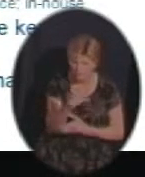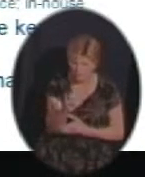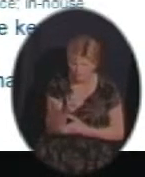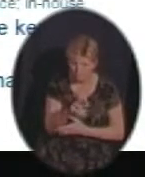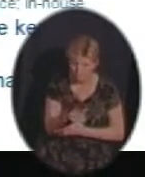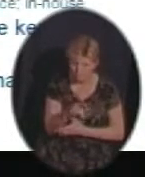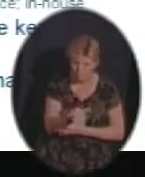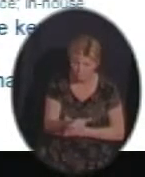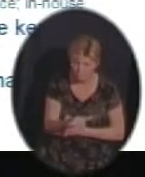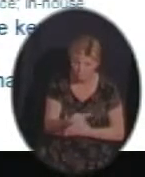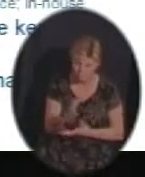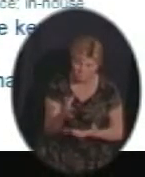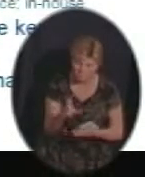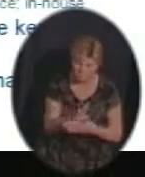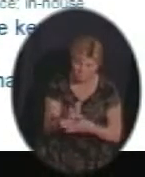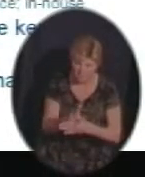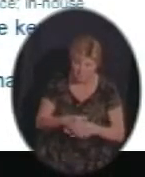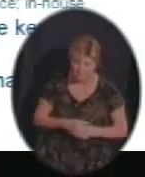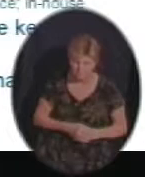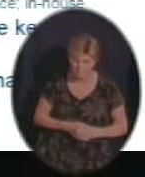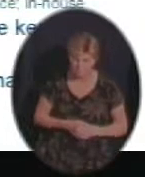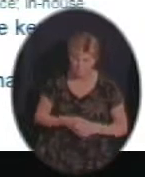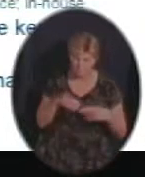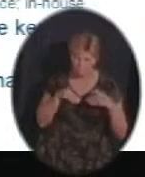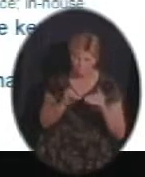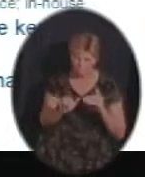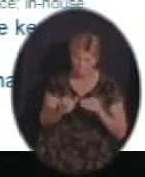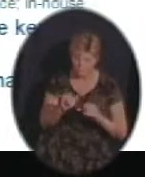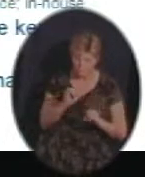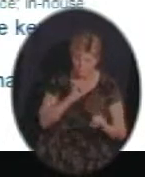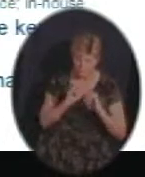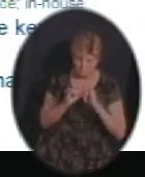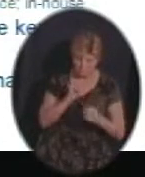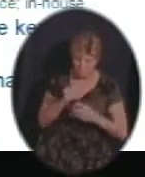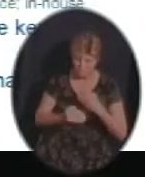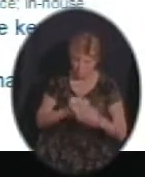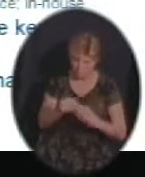question. During the interview process where we actually went on site,